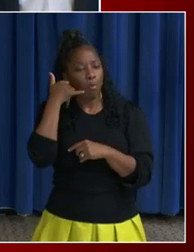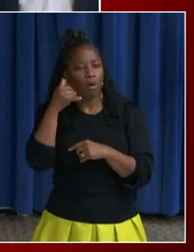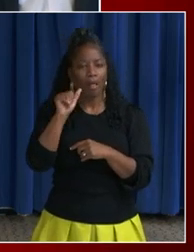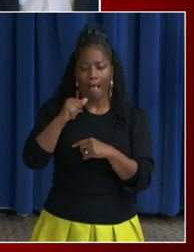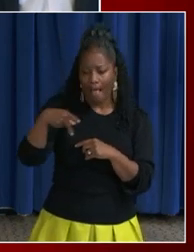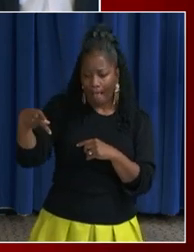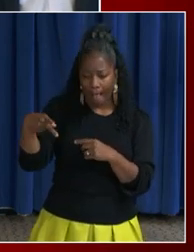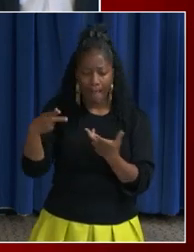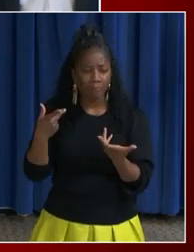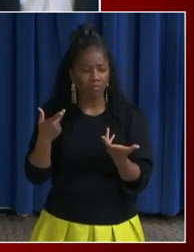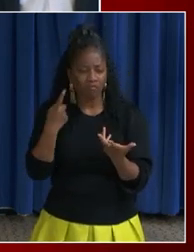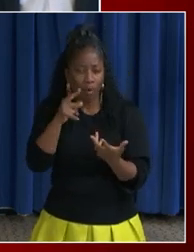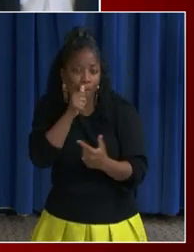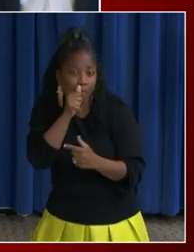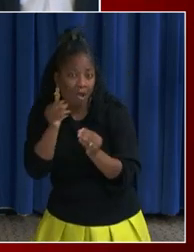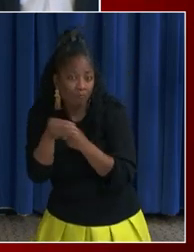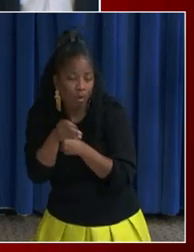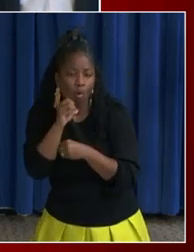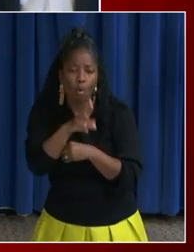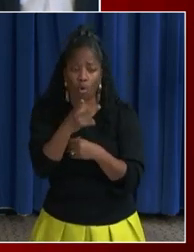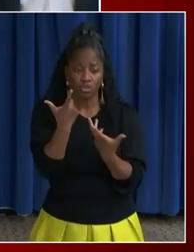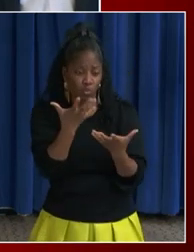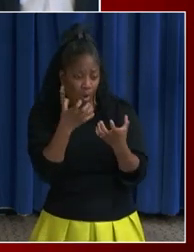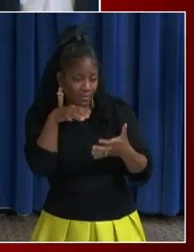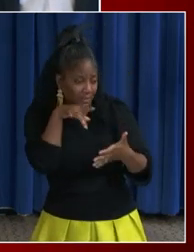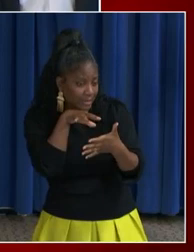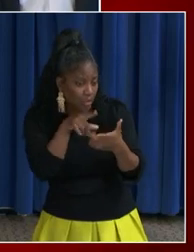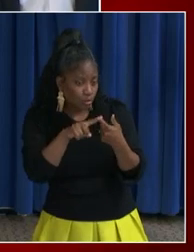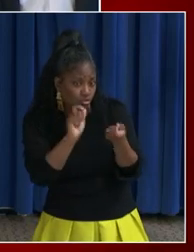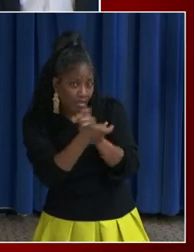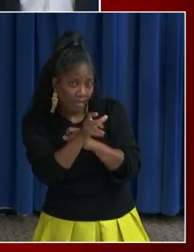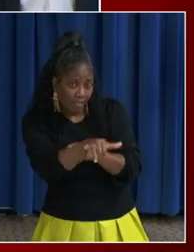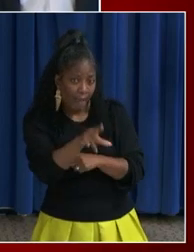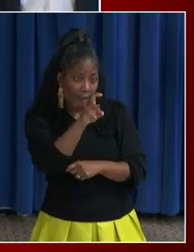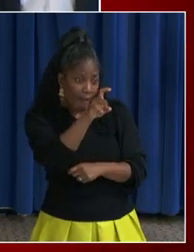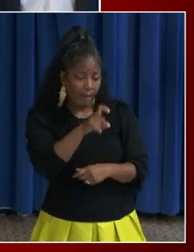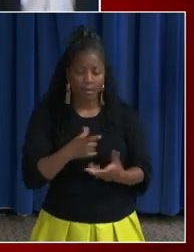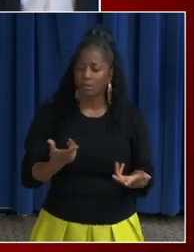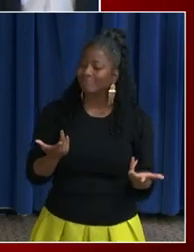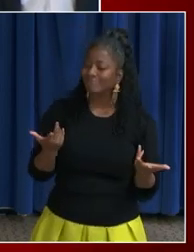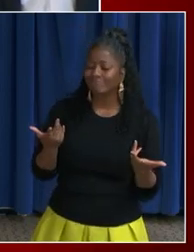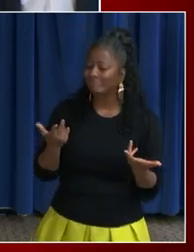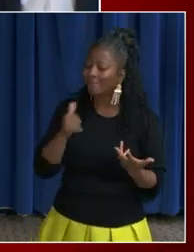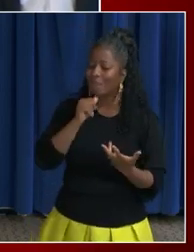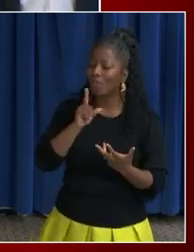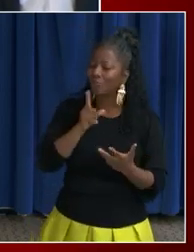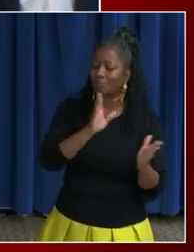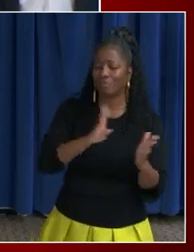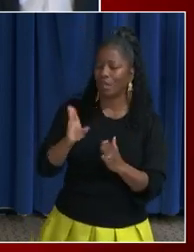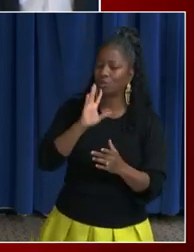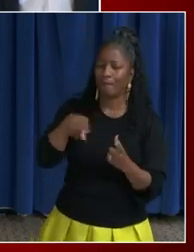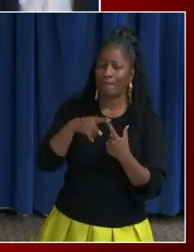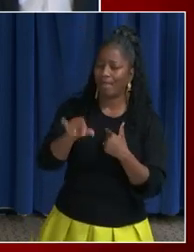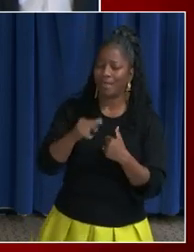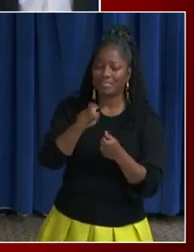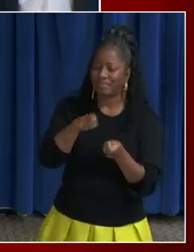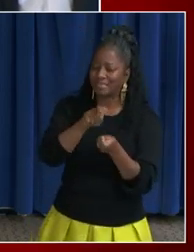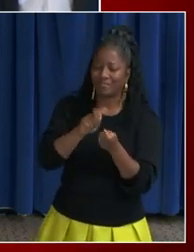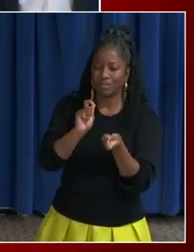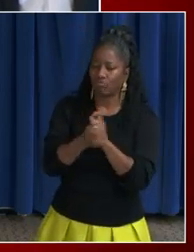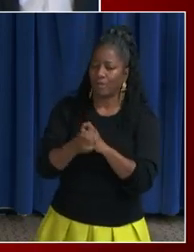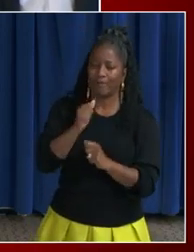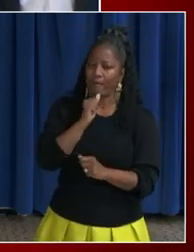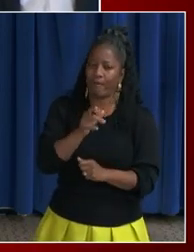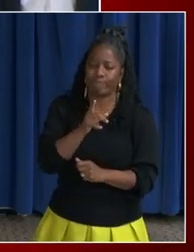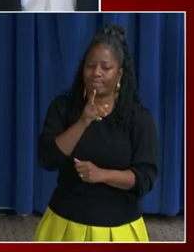to or a study of that, such a change? I'm not really prepared to talk about any specific